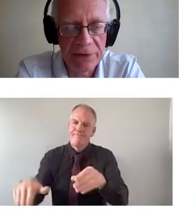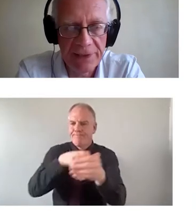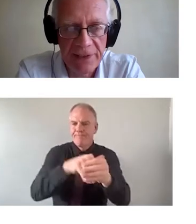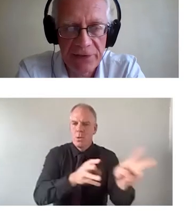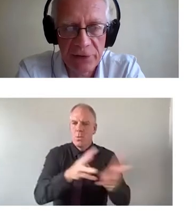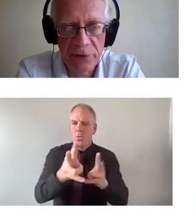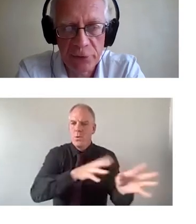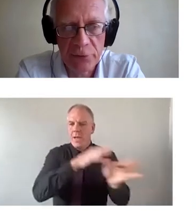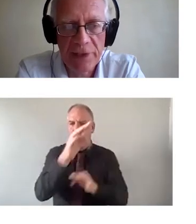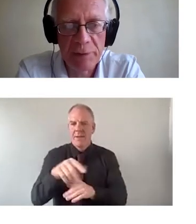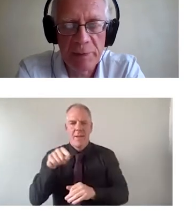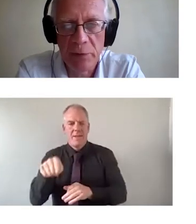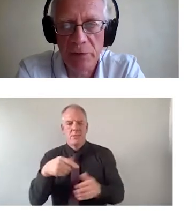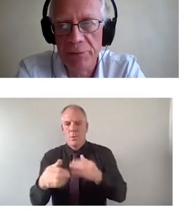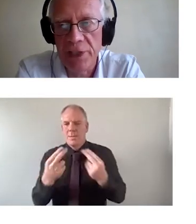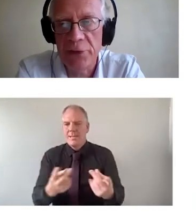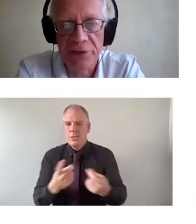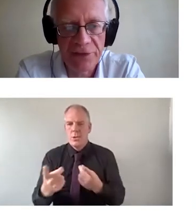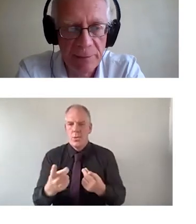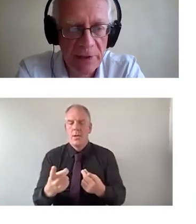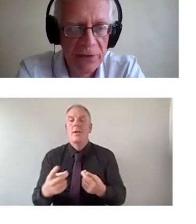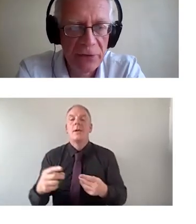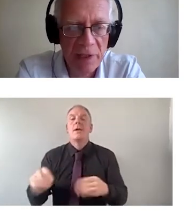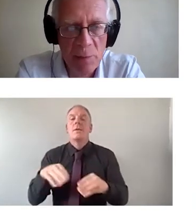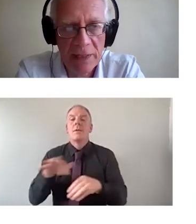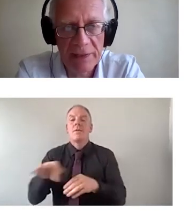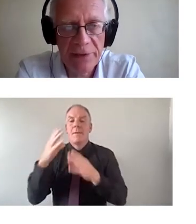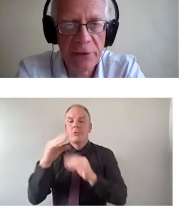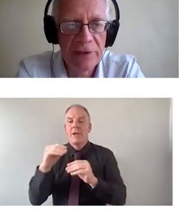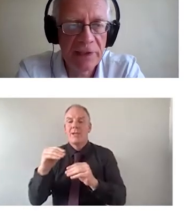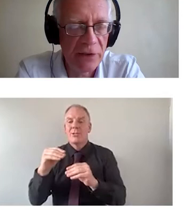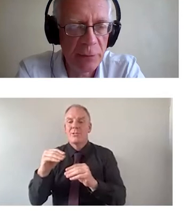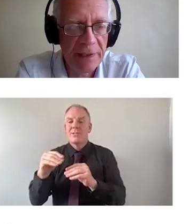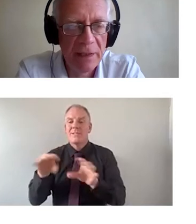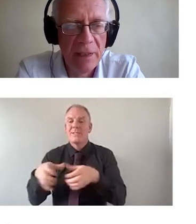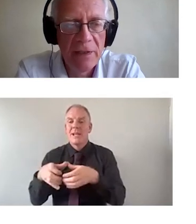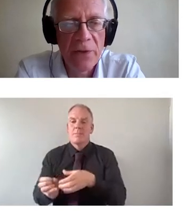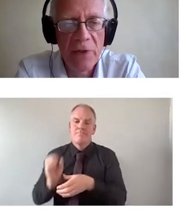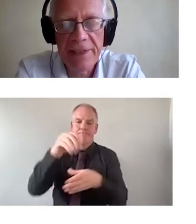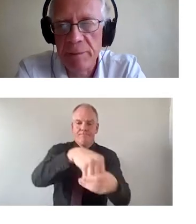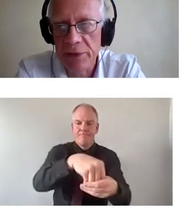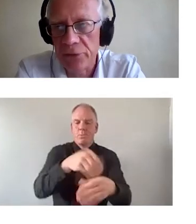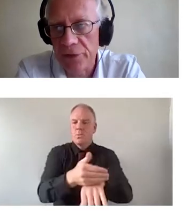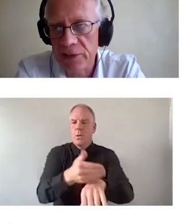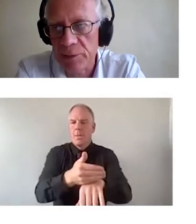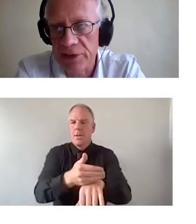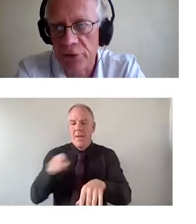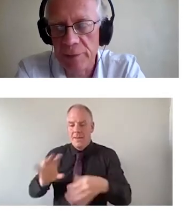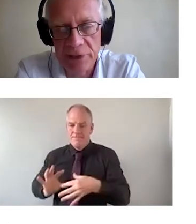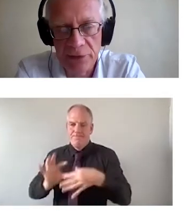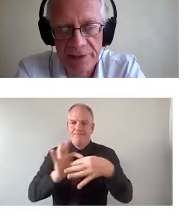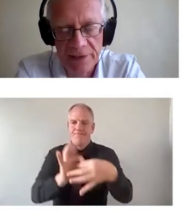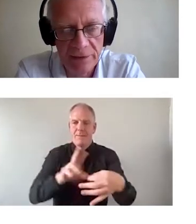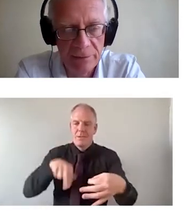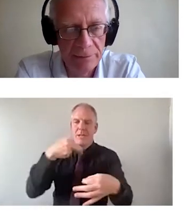where the difficulty is, just to try to bring people from the education system to the labor market. I think, you know, that's going to be the link maybe to the next presentation